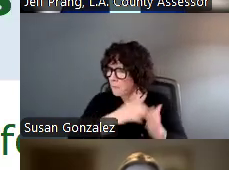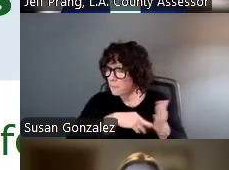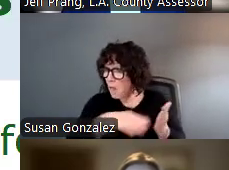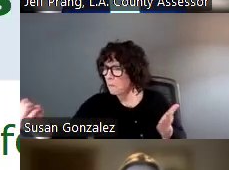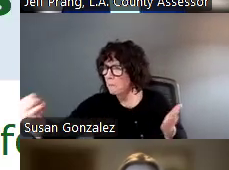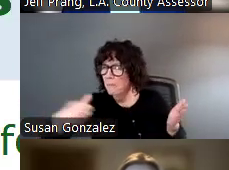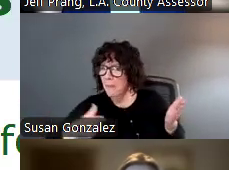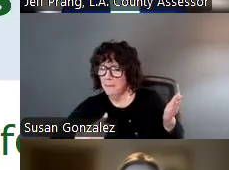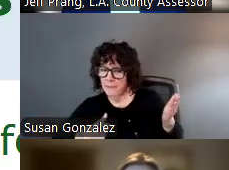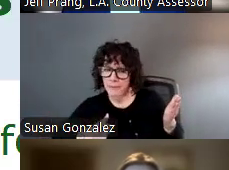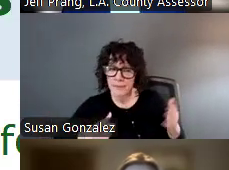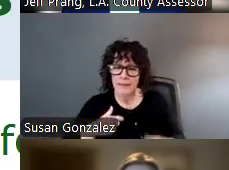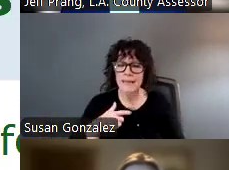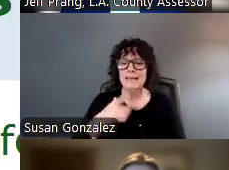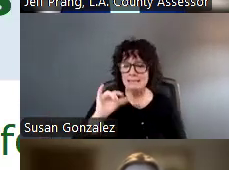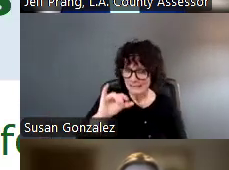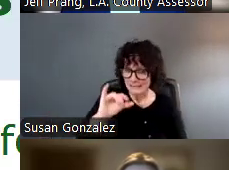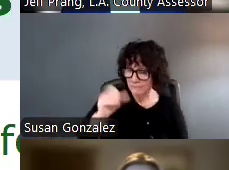anybody.